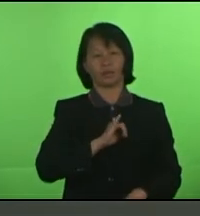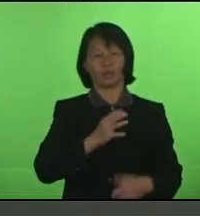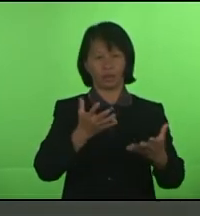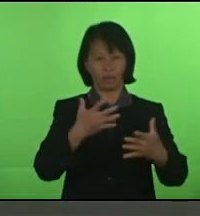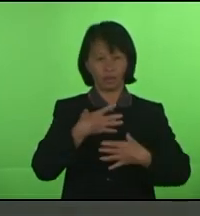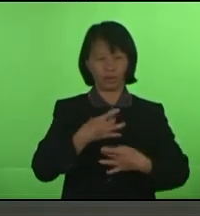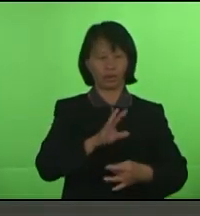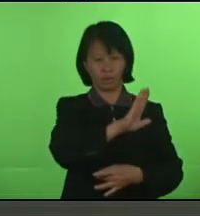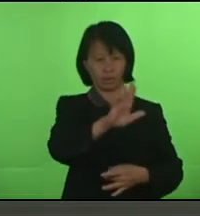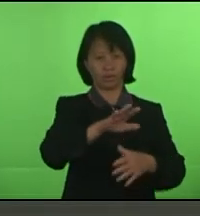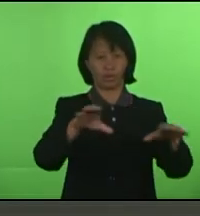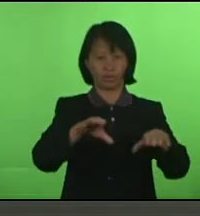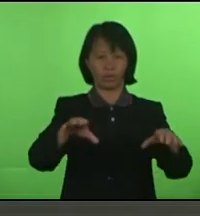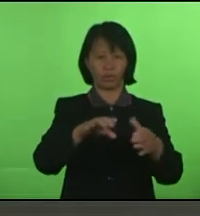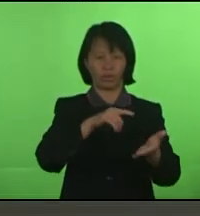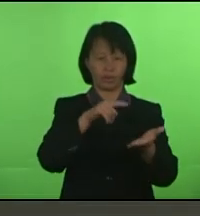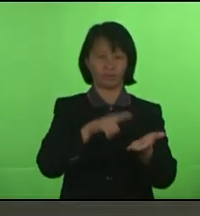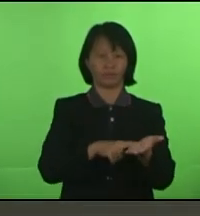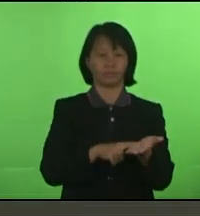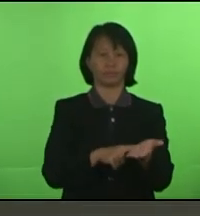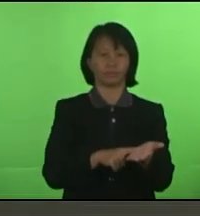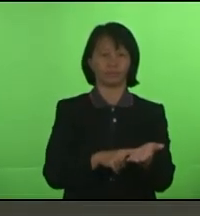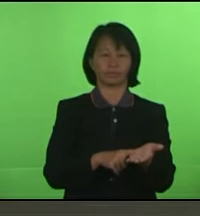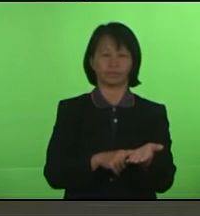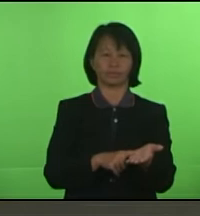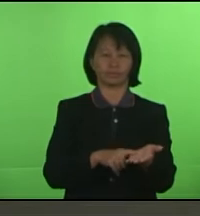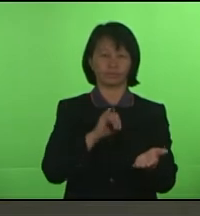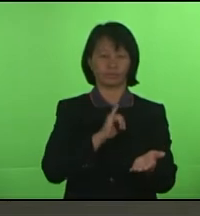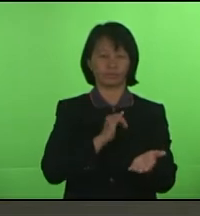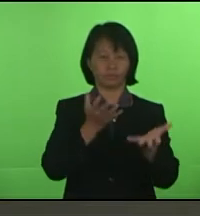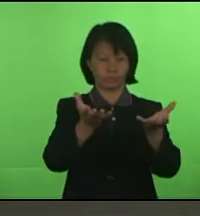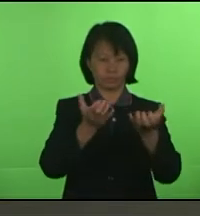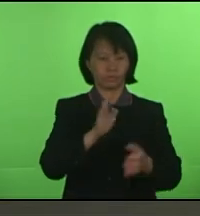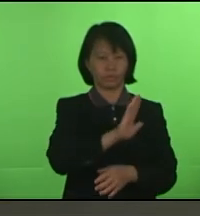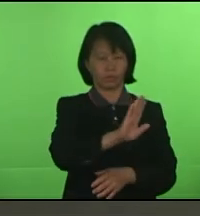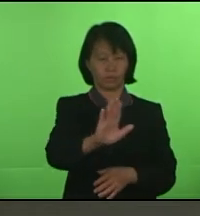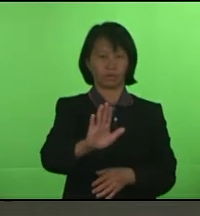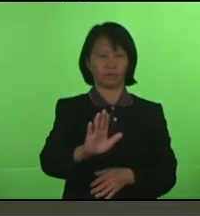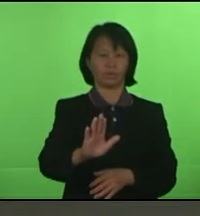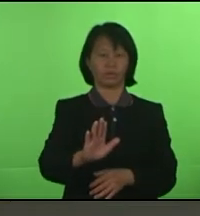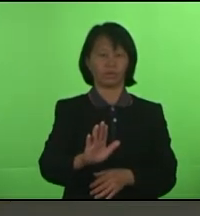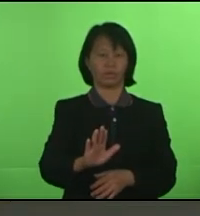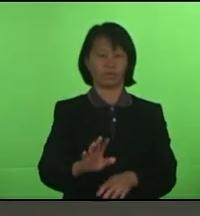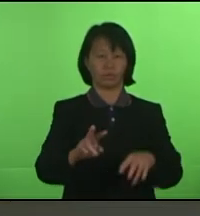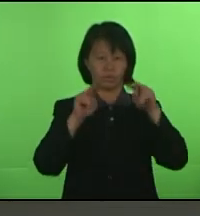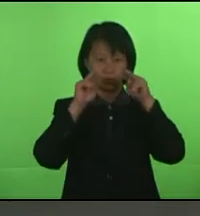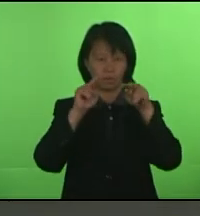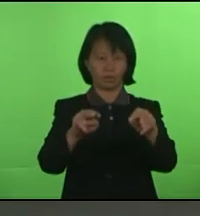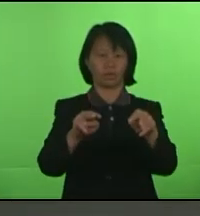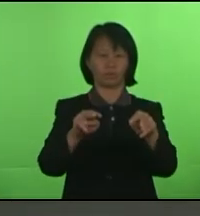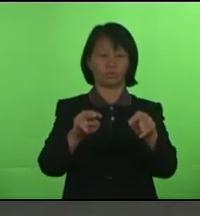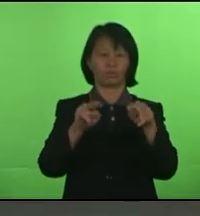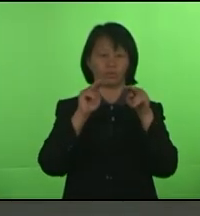I think I would like you to do this for me, which is I would like you to